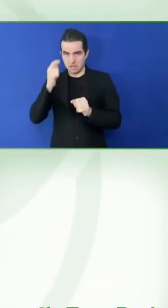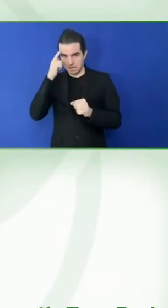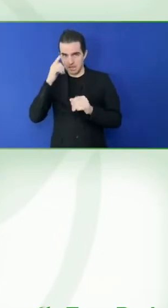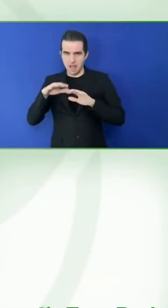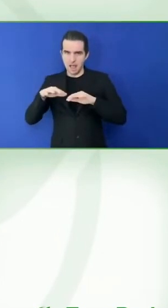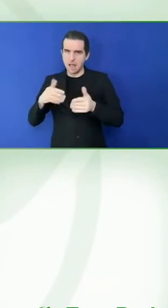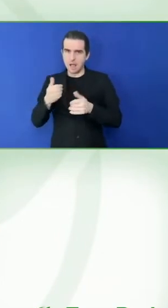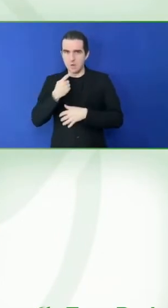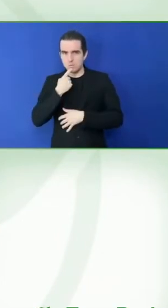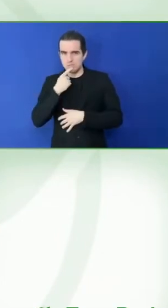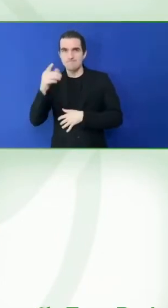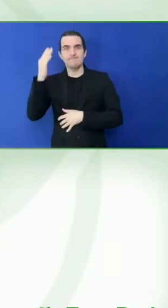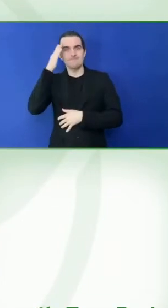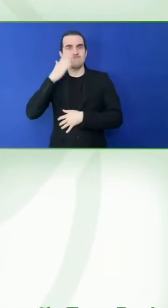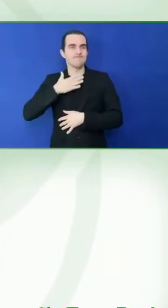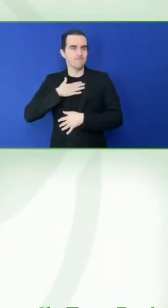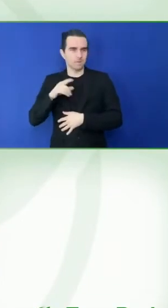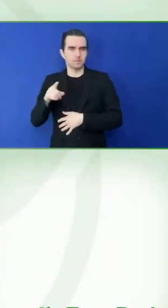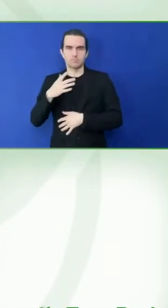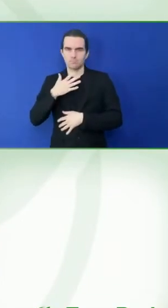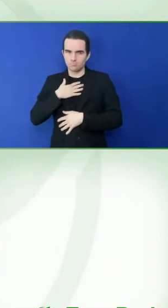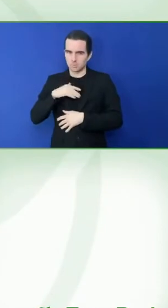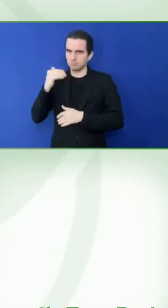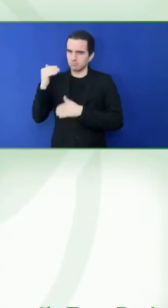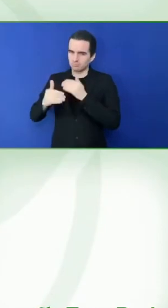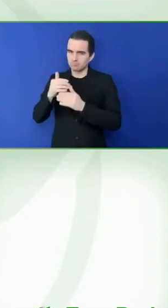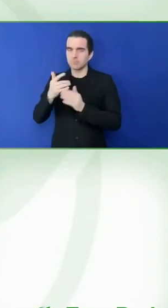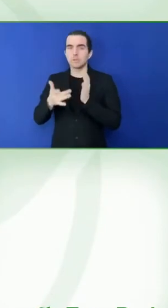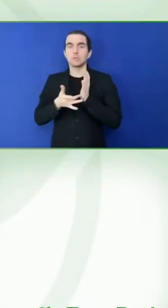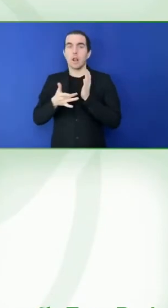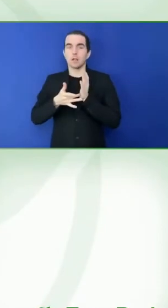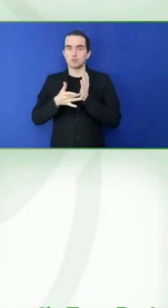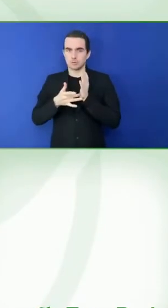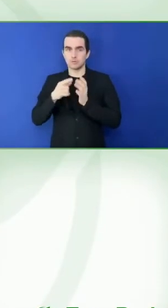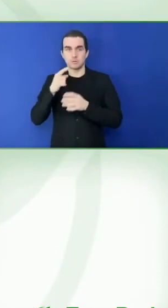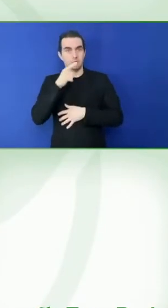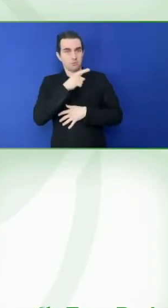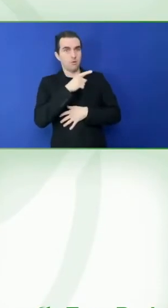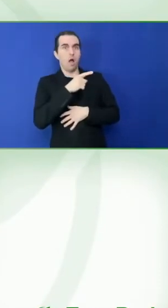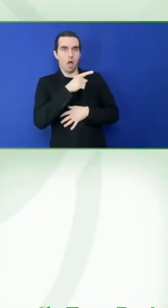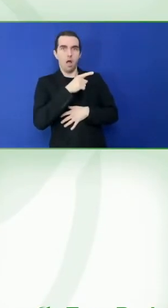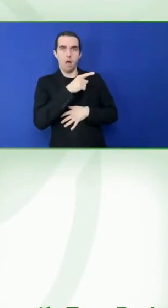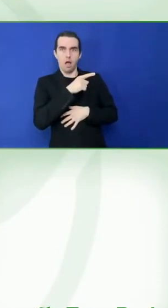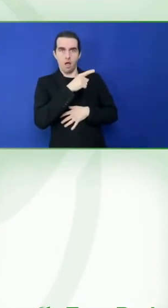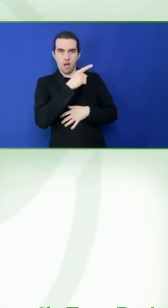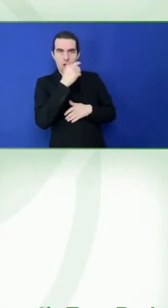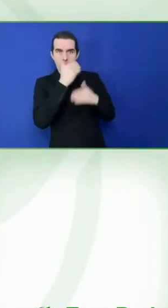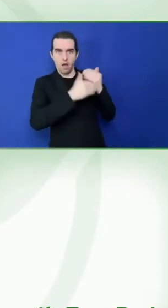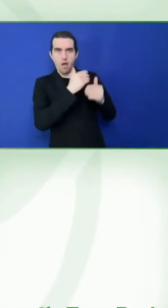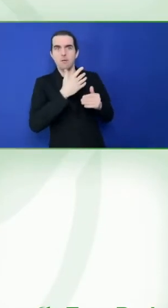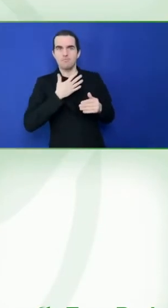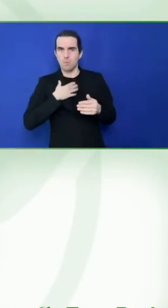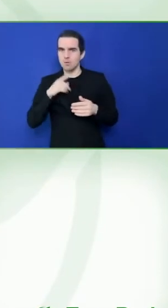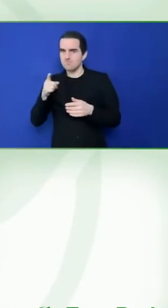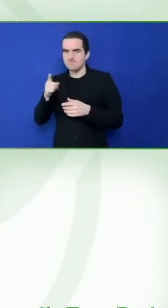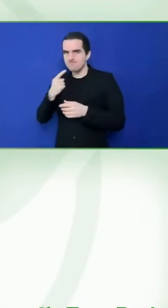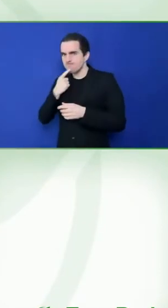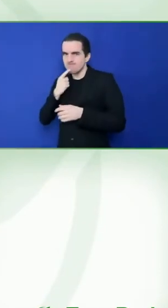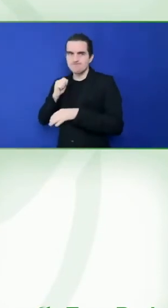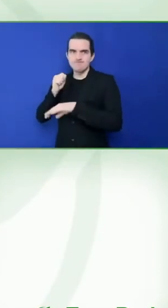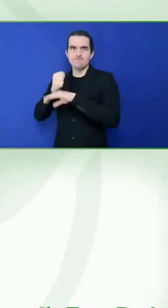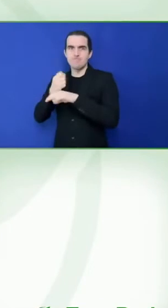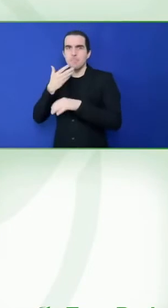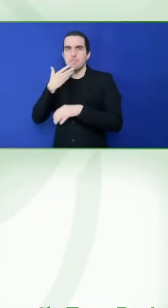Thank you, Christopher. And that was really a great example of how such a collaboration can ignite and start. I would like now